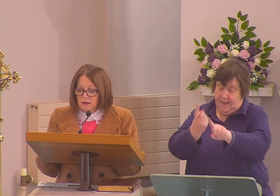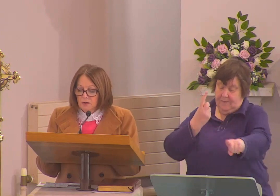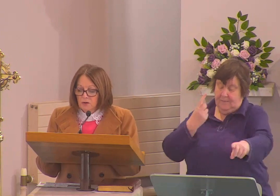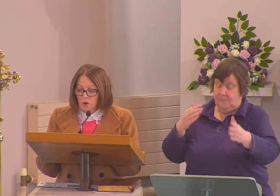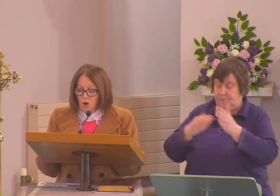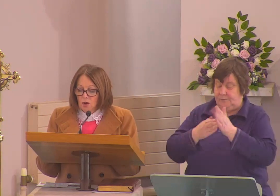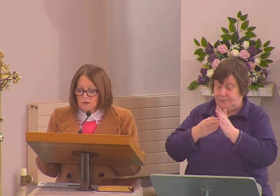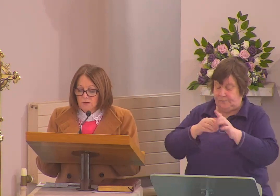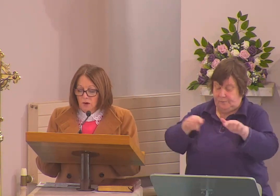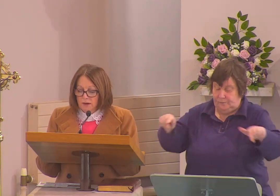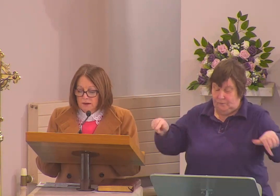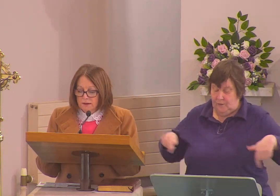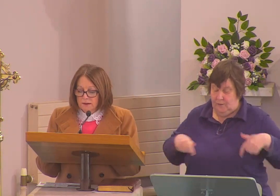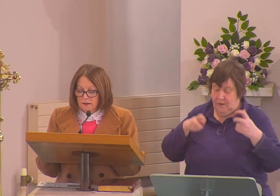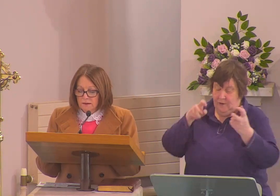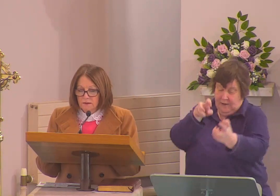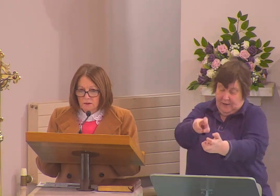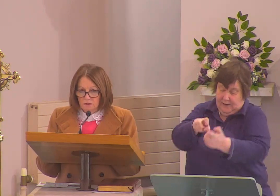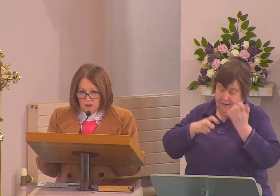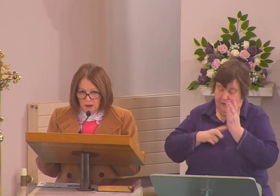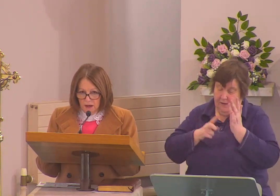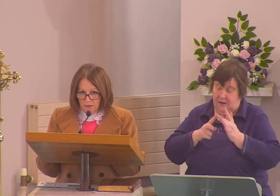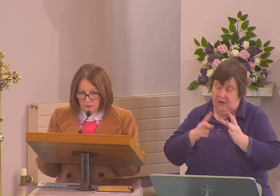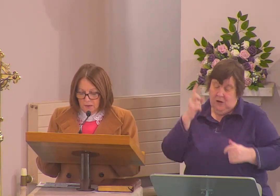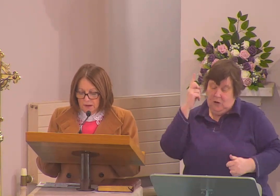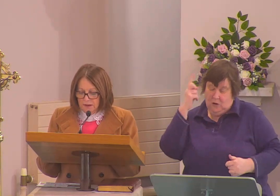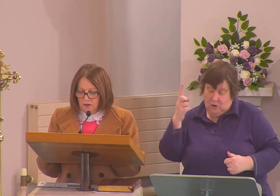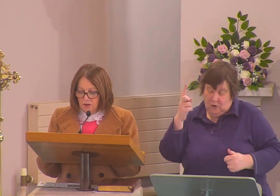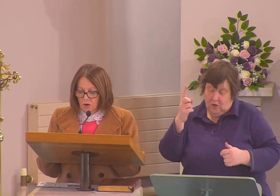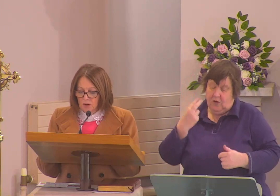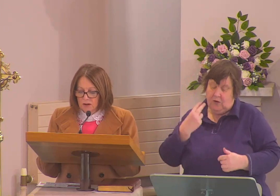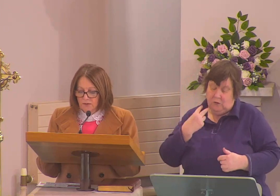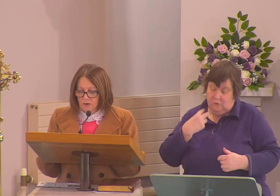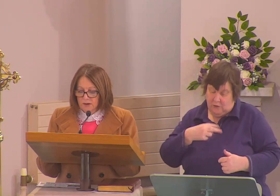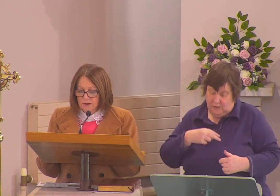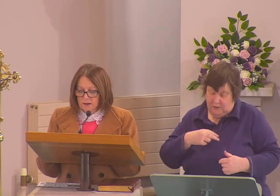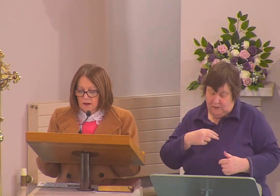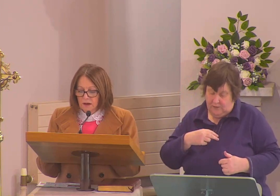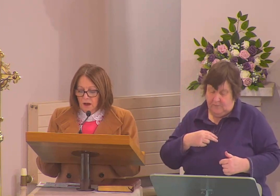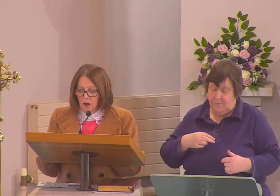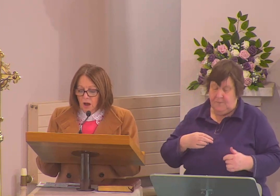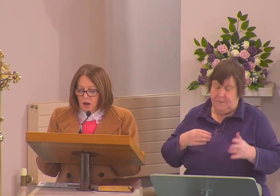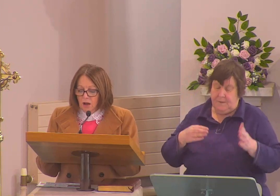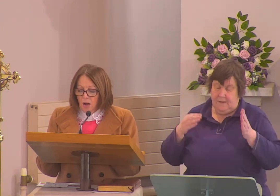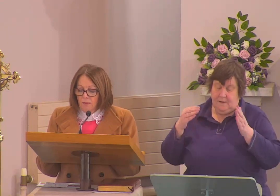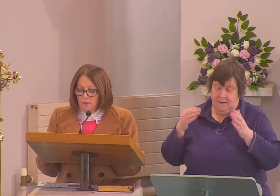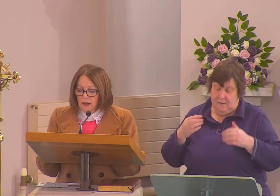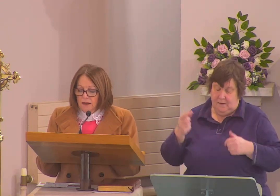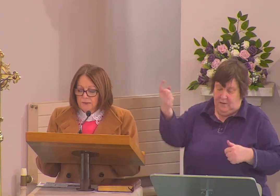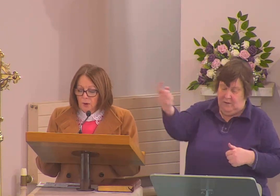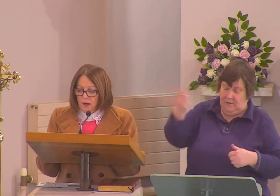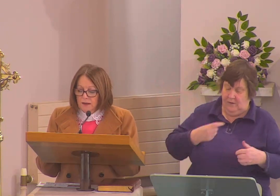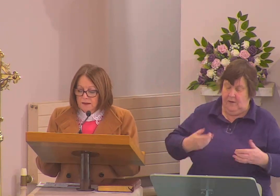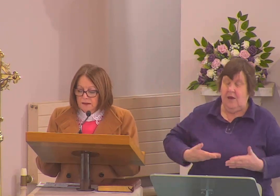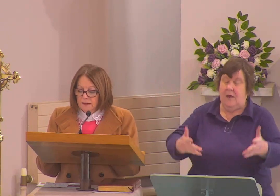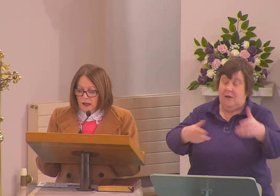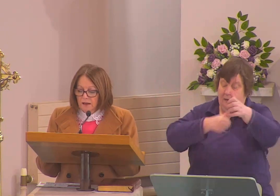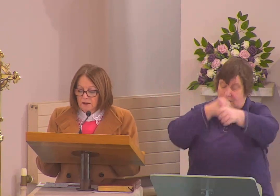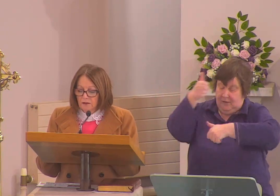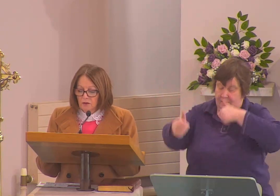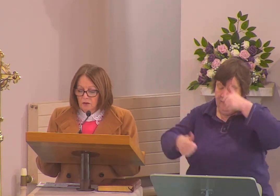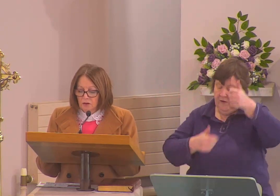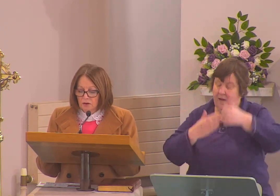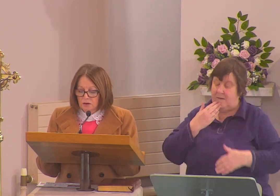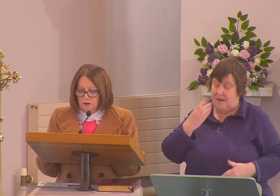listen to God's voice. Today we will listen to God's voice. Come, let us praise and thank